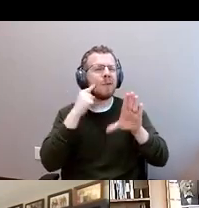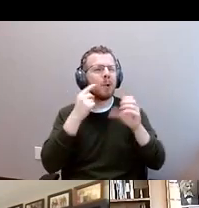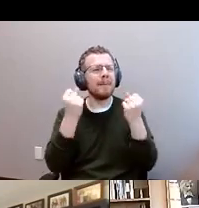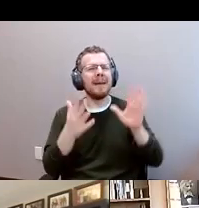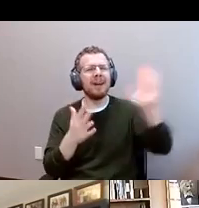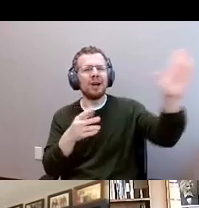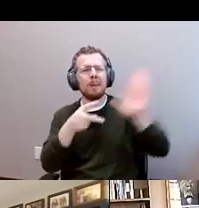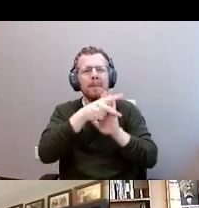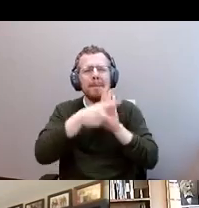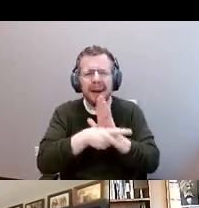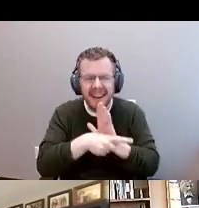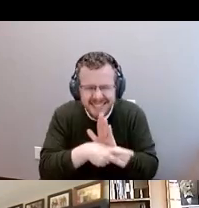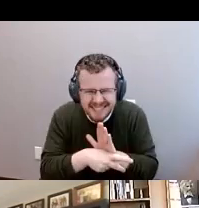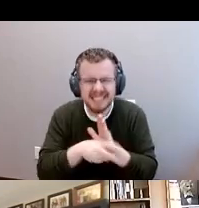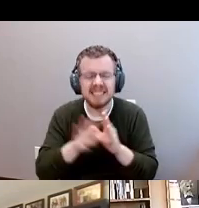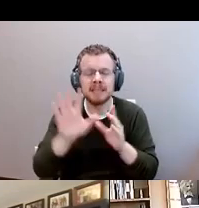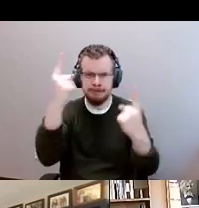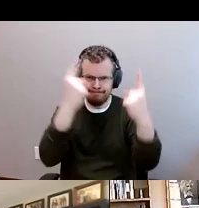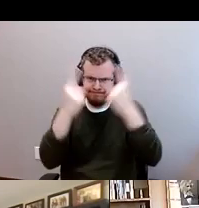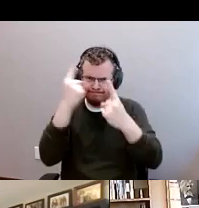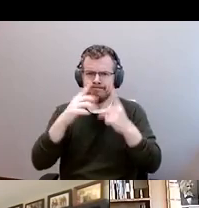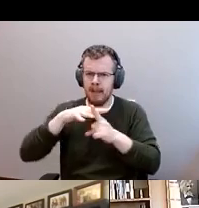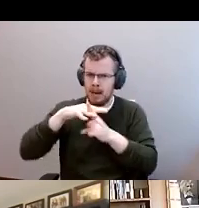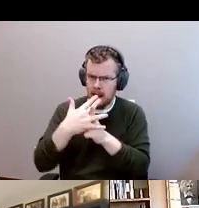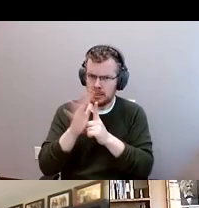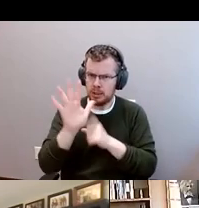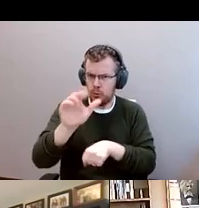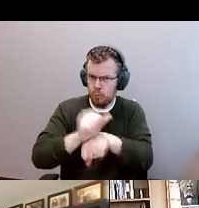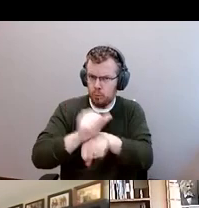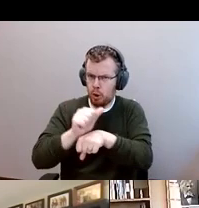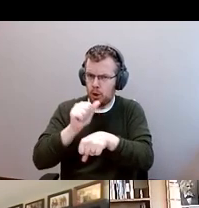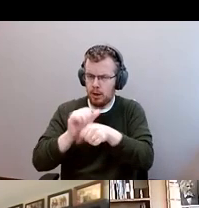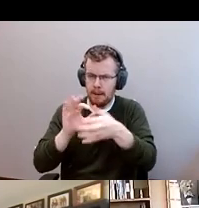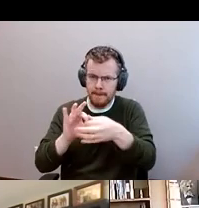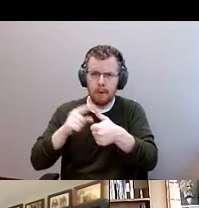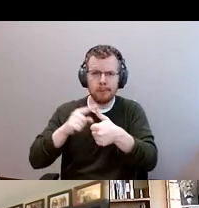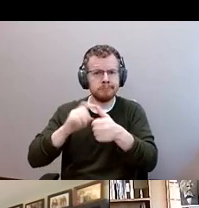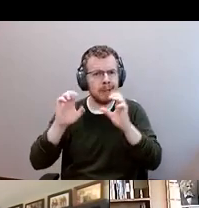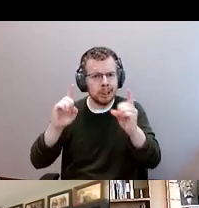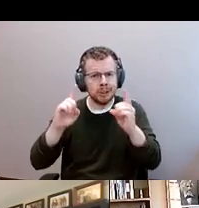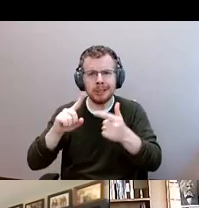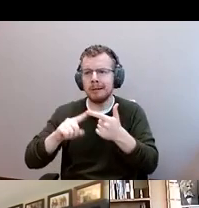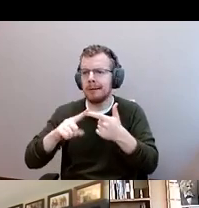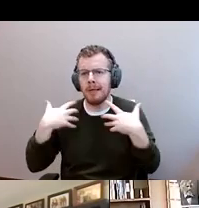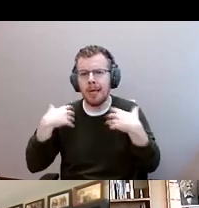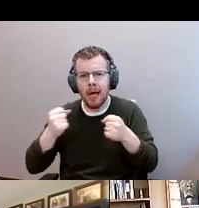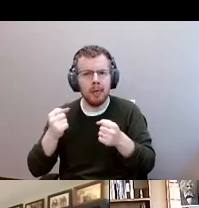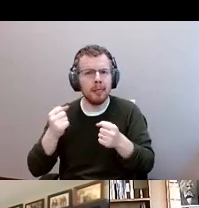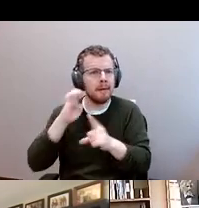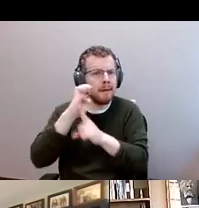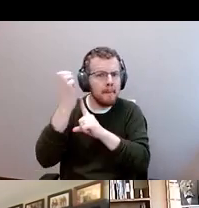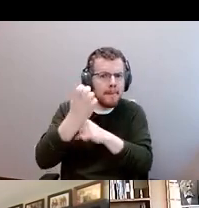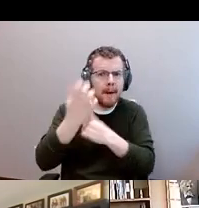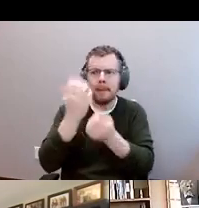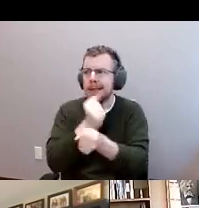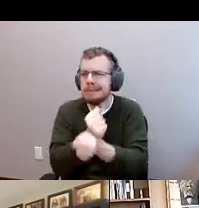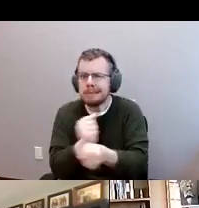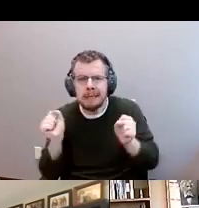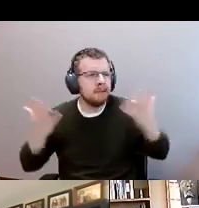the context in which you're doing your work on education or health or the environment or safety or whatever,